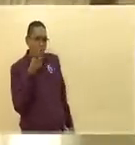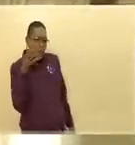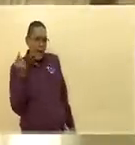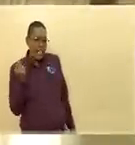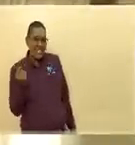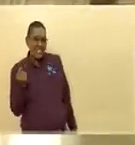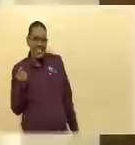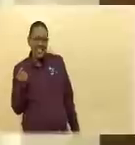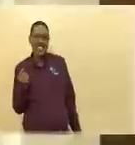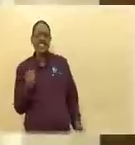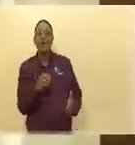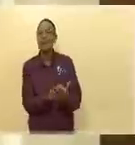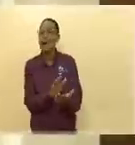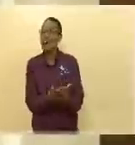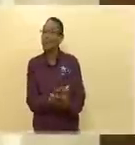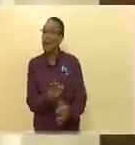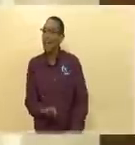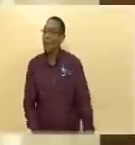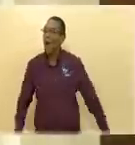So documentation